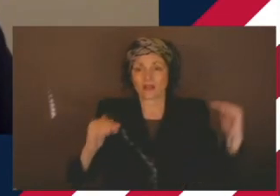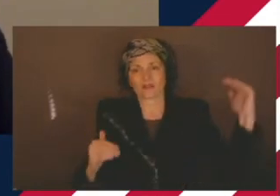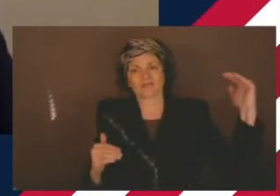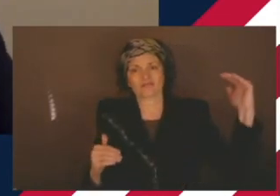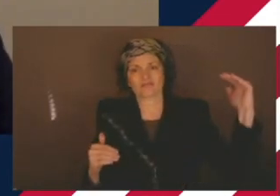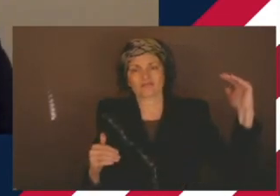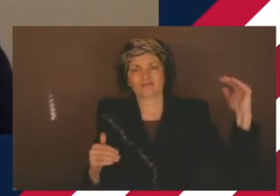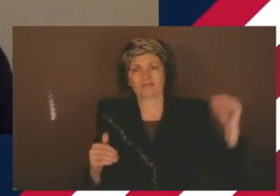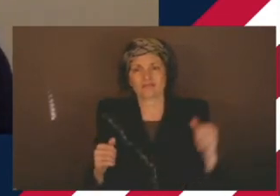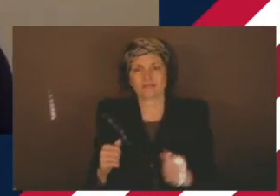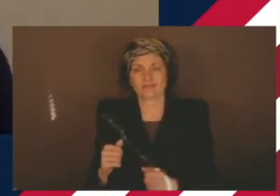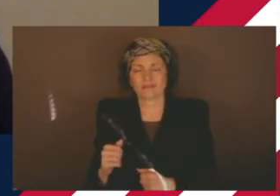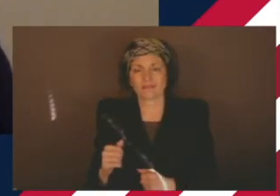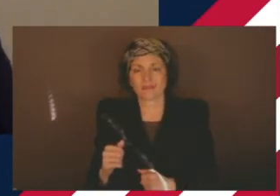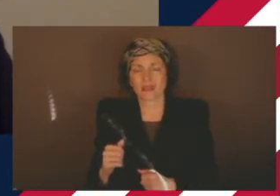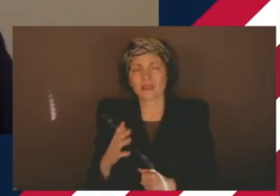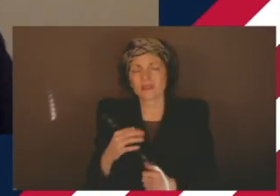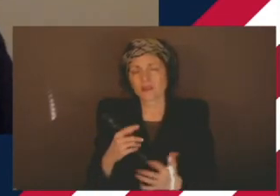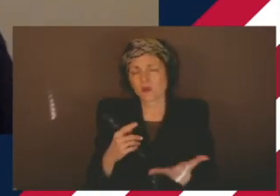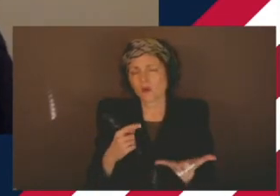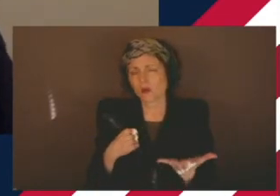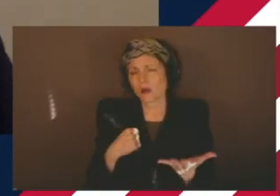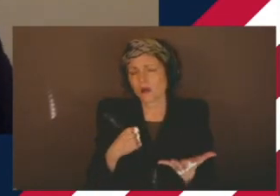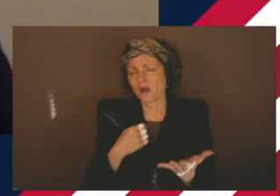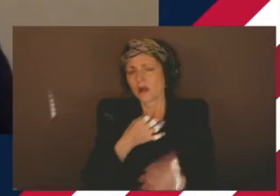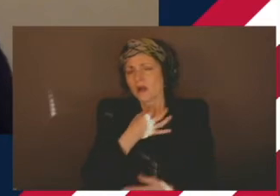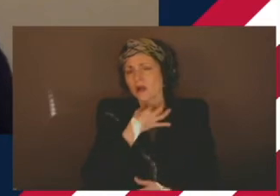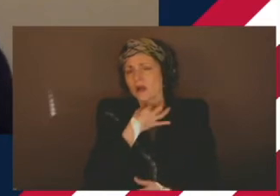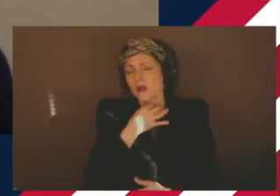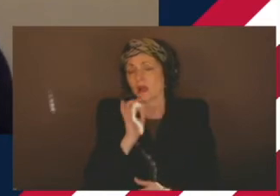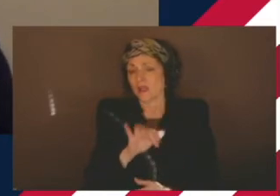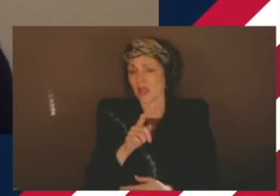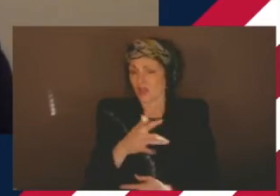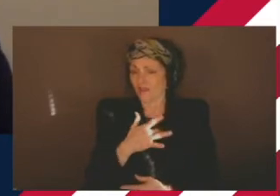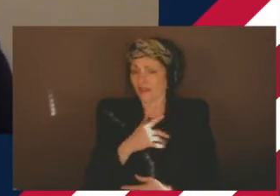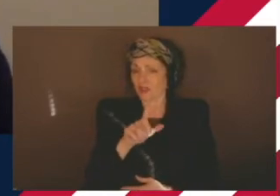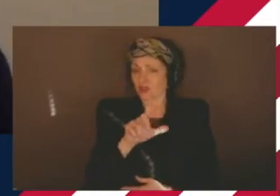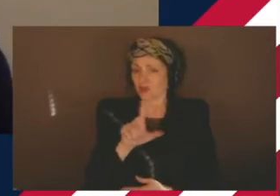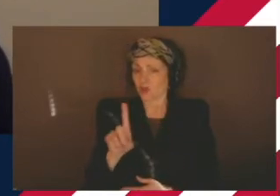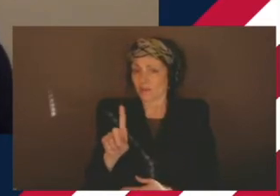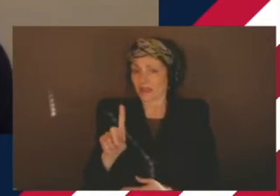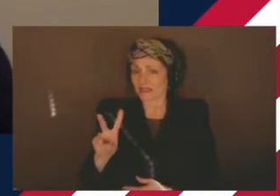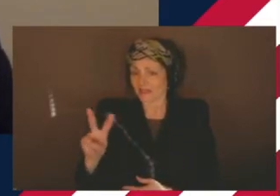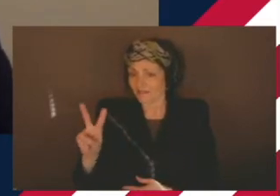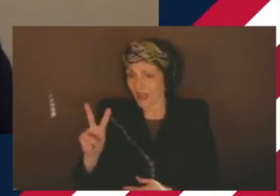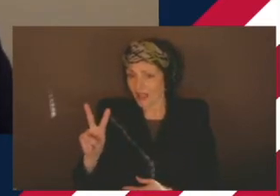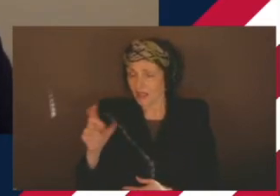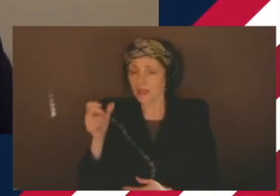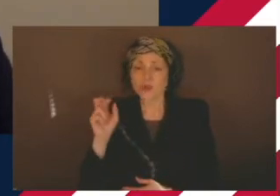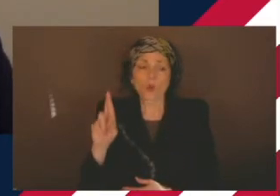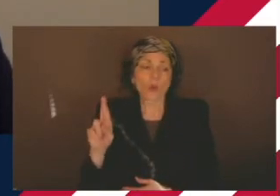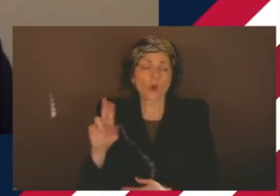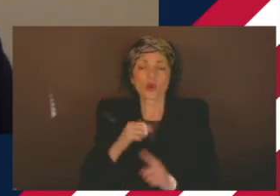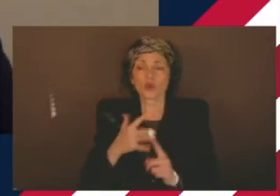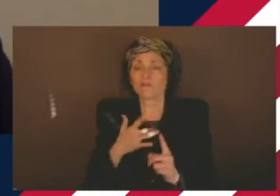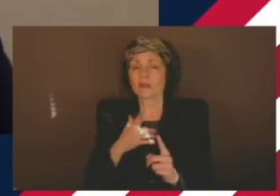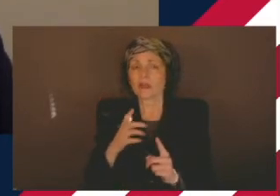invisible, whether it is domestic violence or violence against women